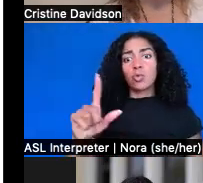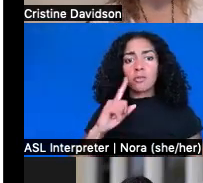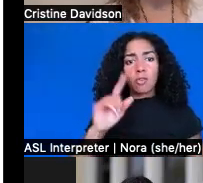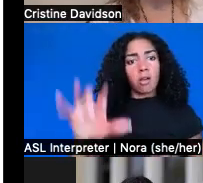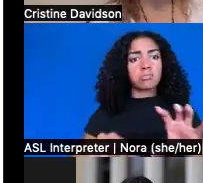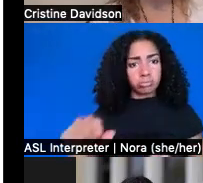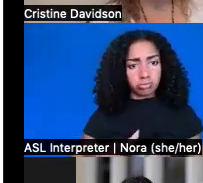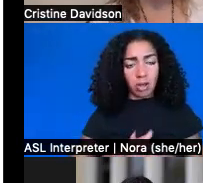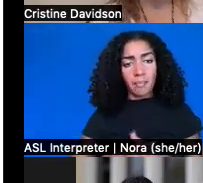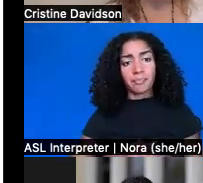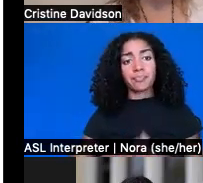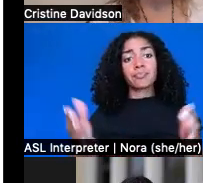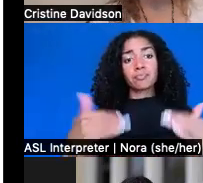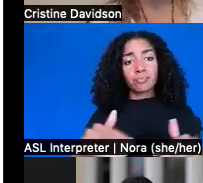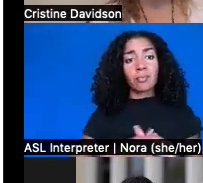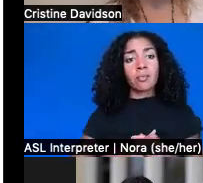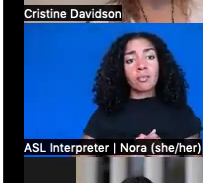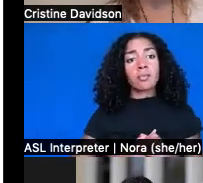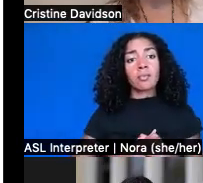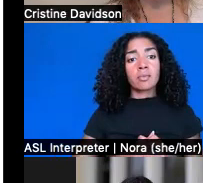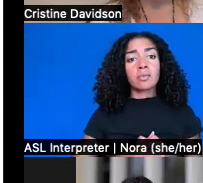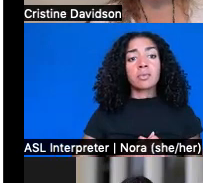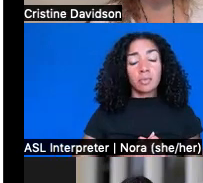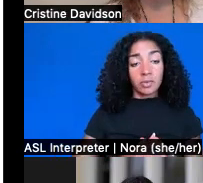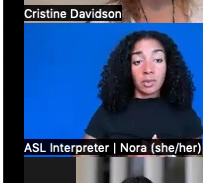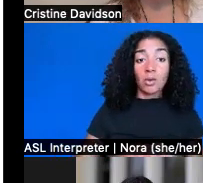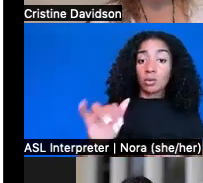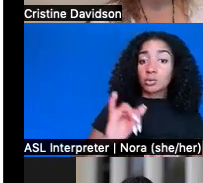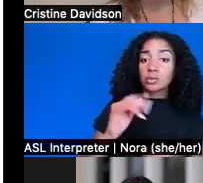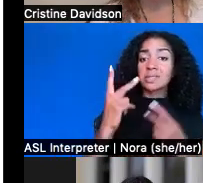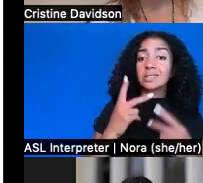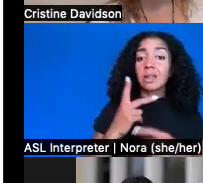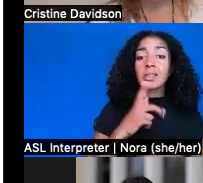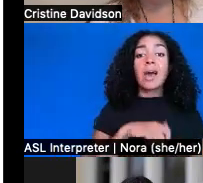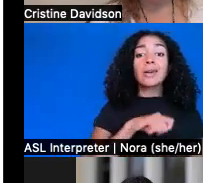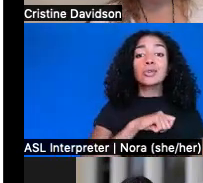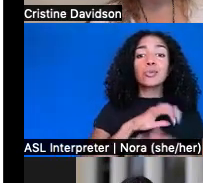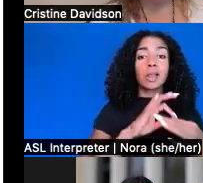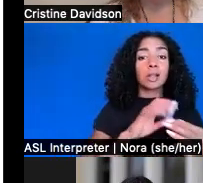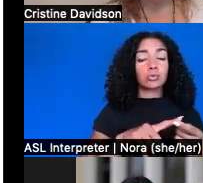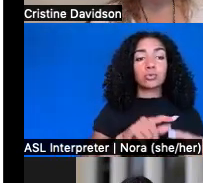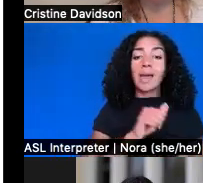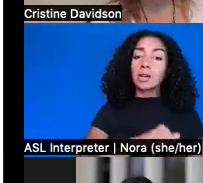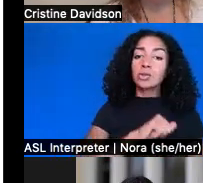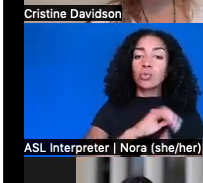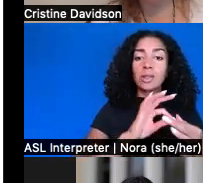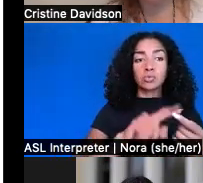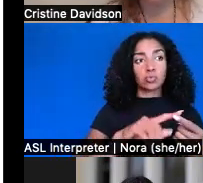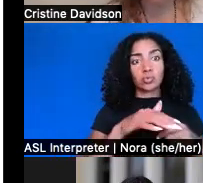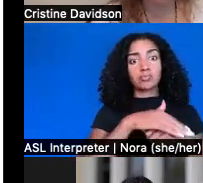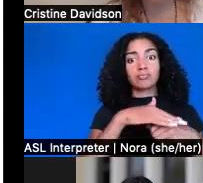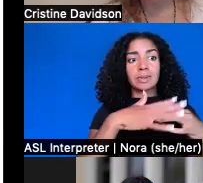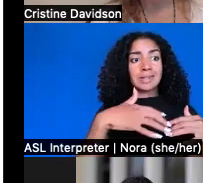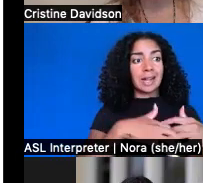Just the attitudes towards Native folks, right? Just broader societal norms that devalue anybody